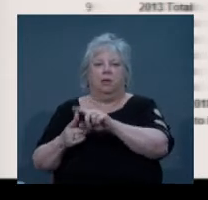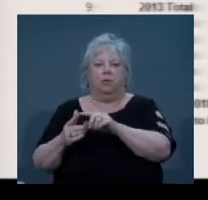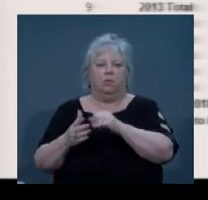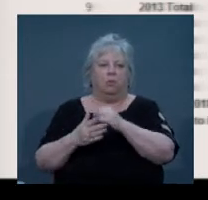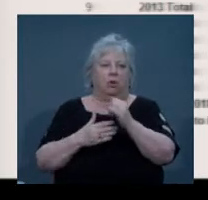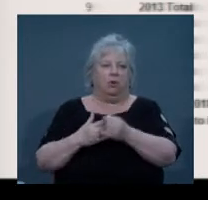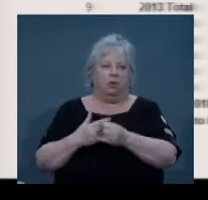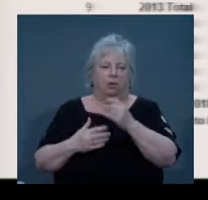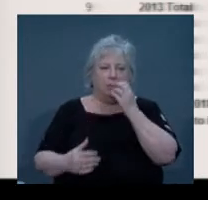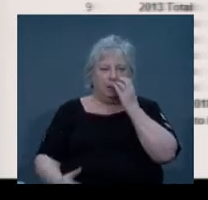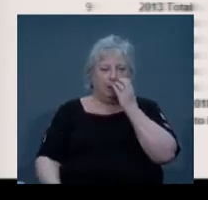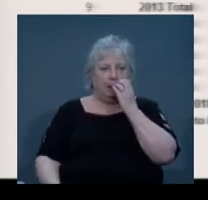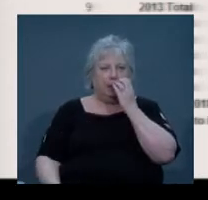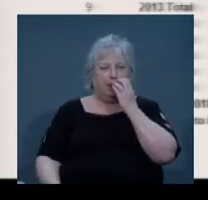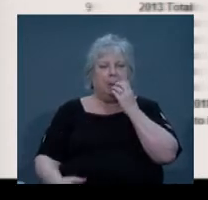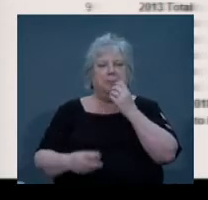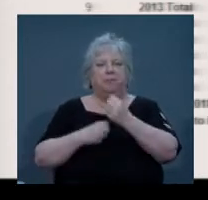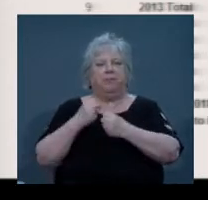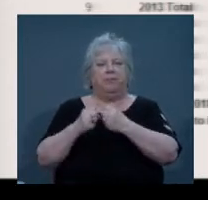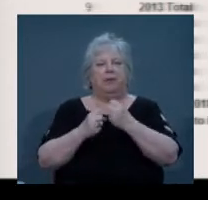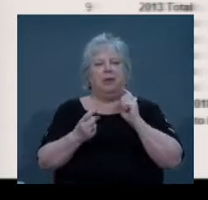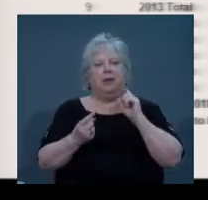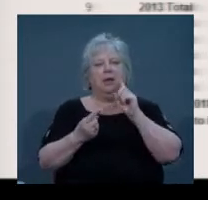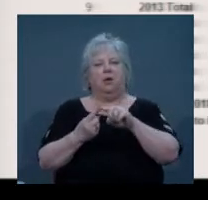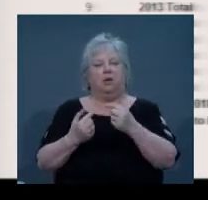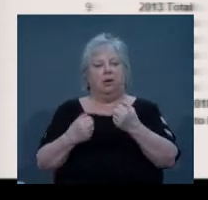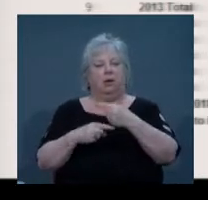So year to date, we've received